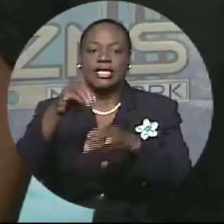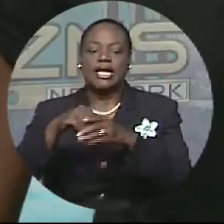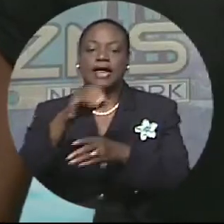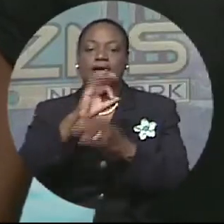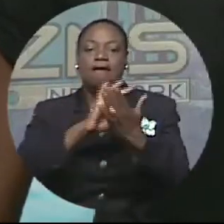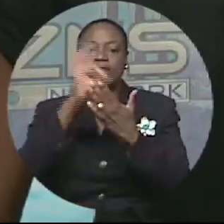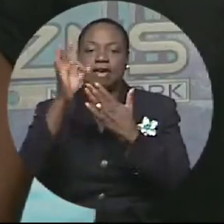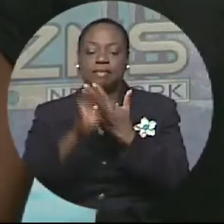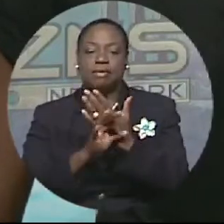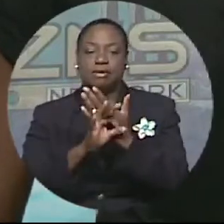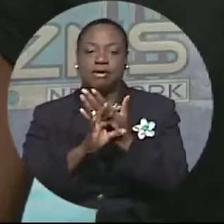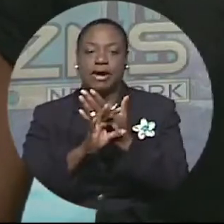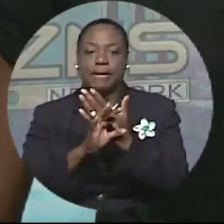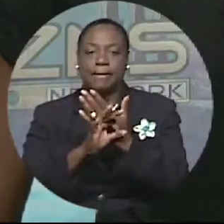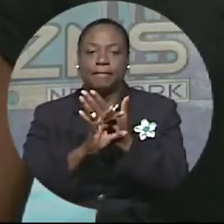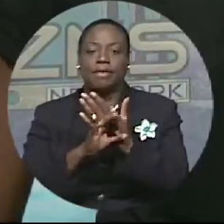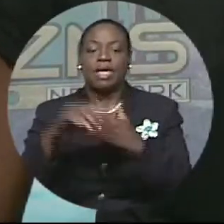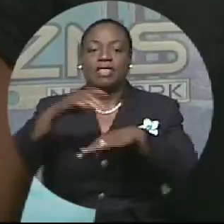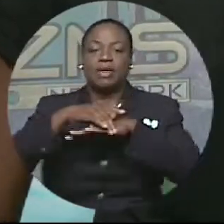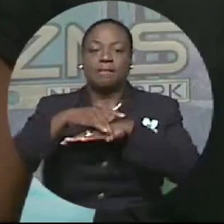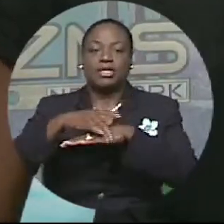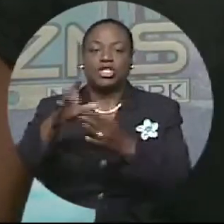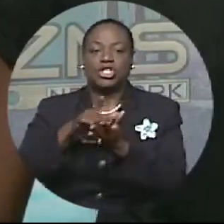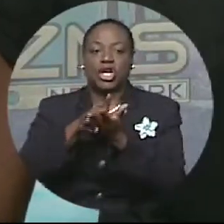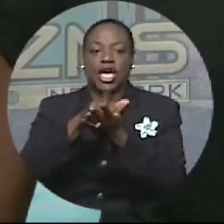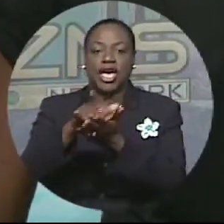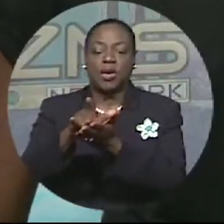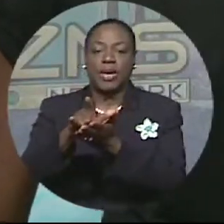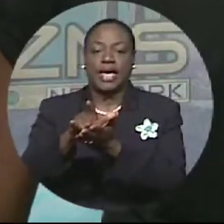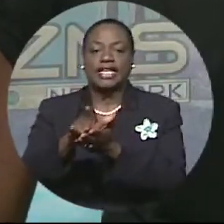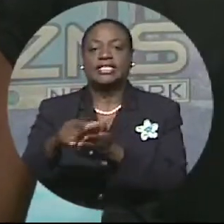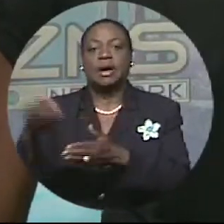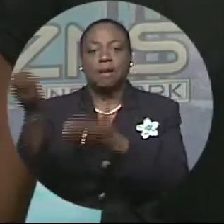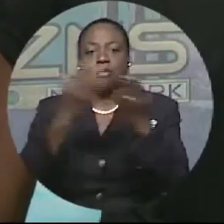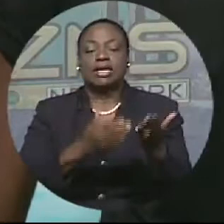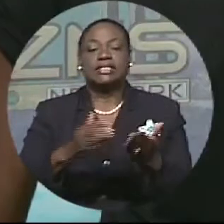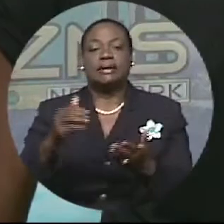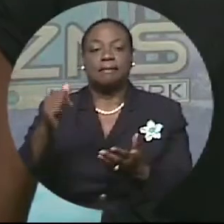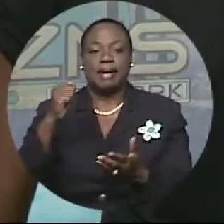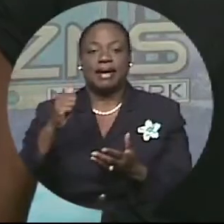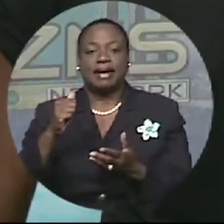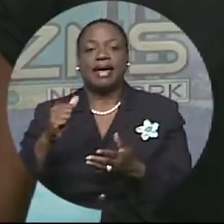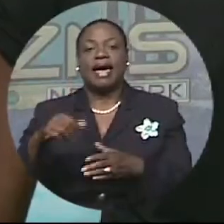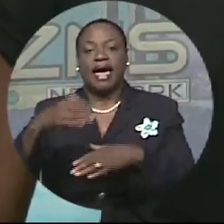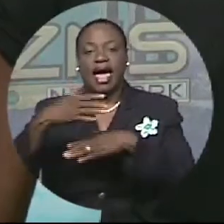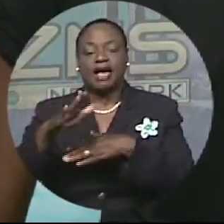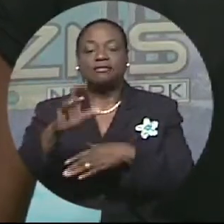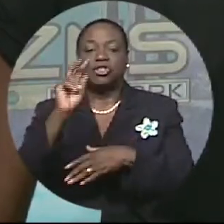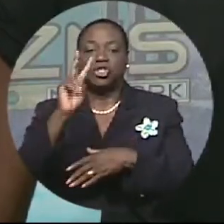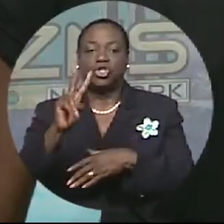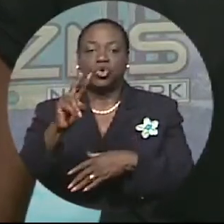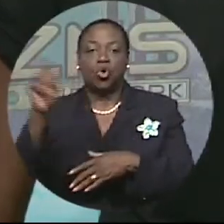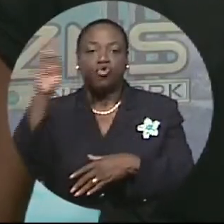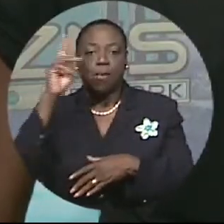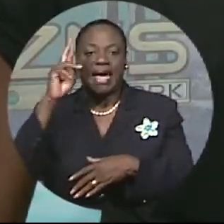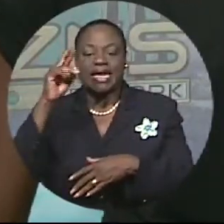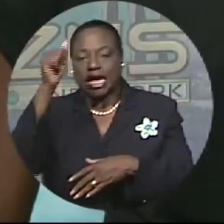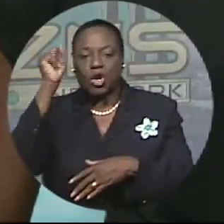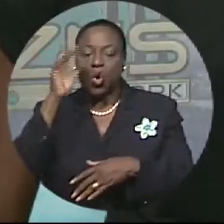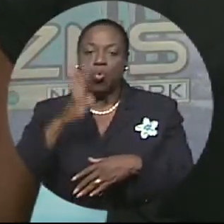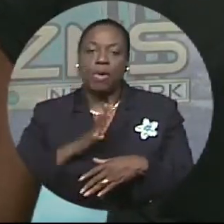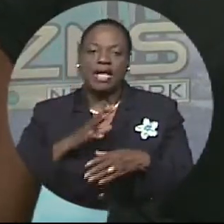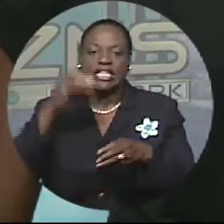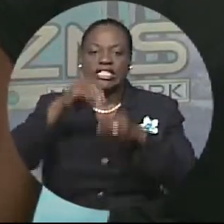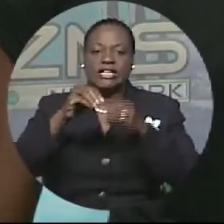Airways flight accommodated their return following an international smuggling episode. 2 Romanian women stuffed them in socks and stashed them away in their